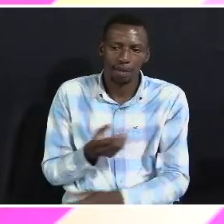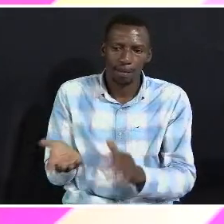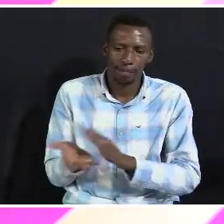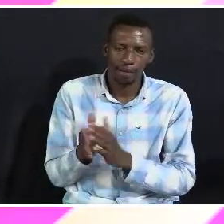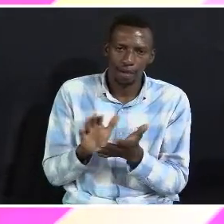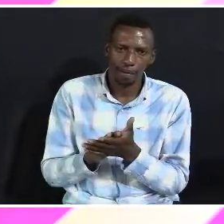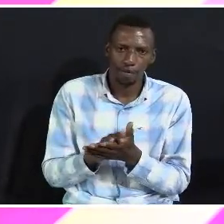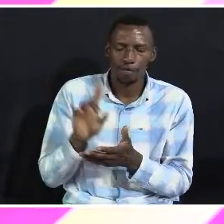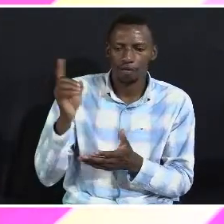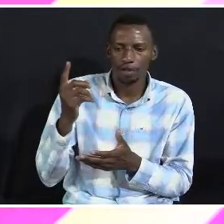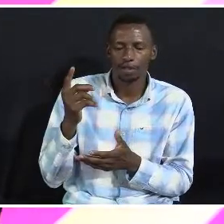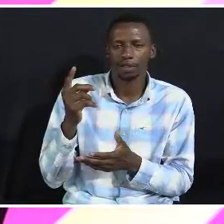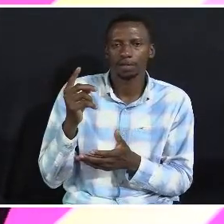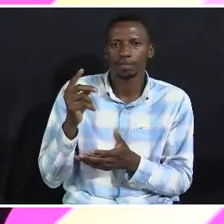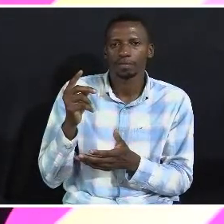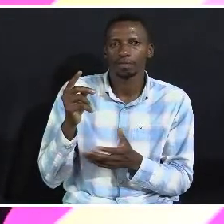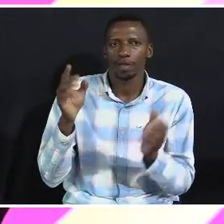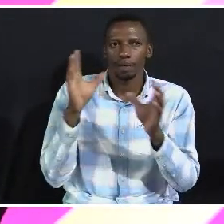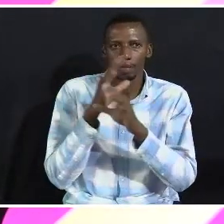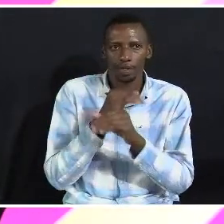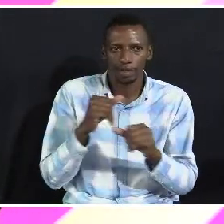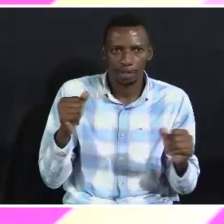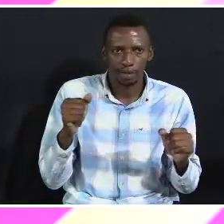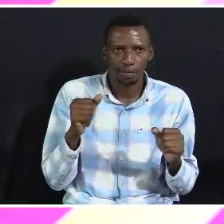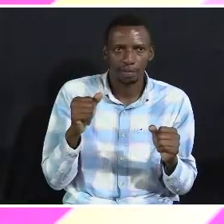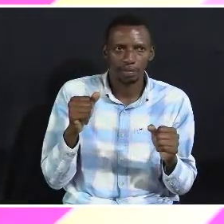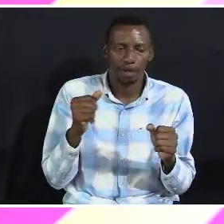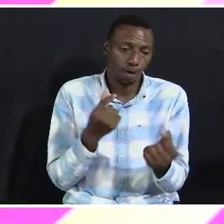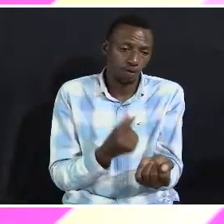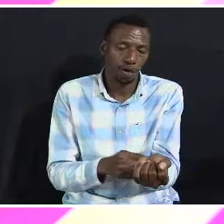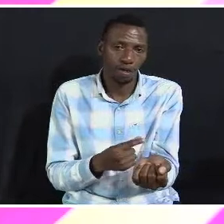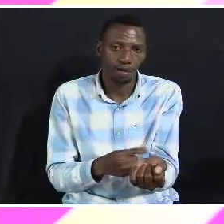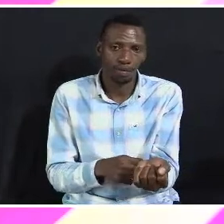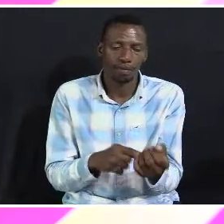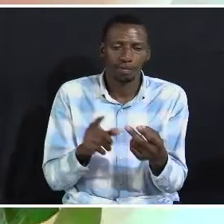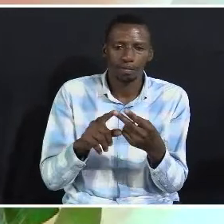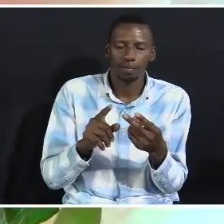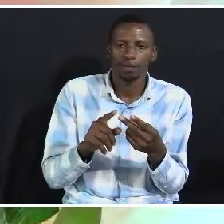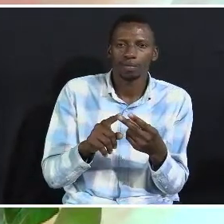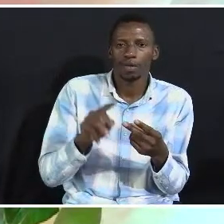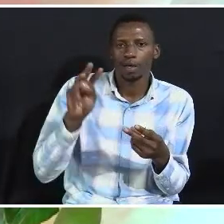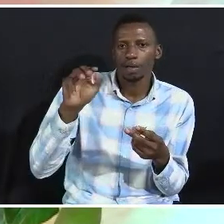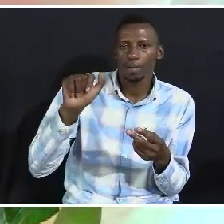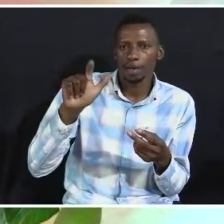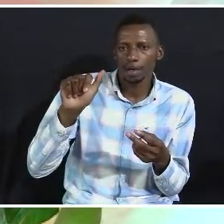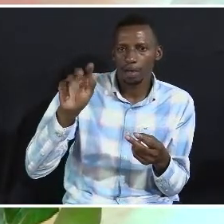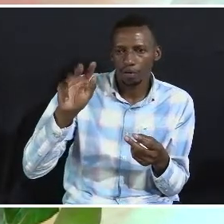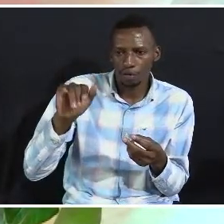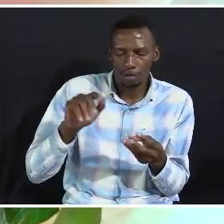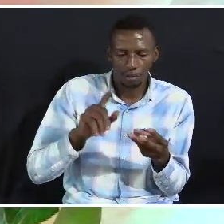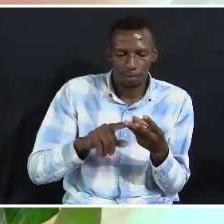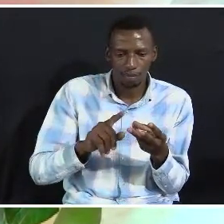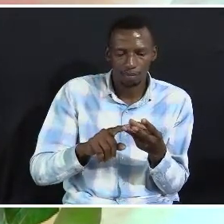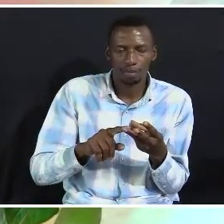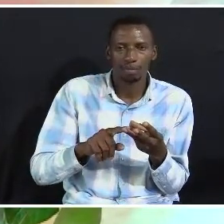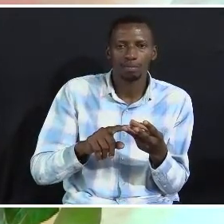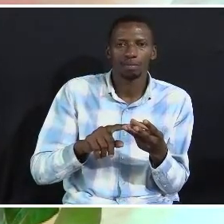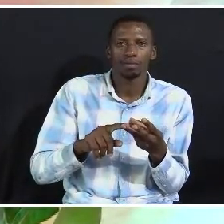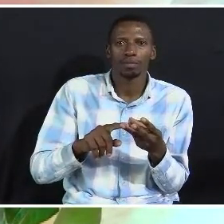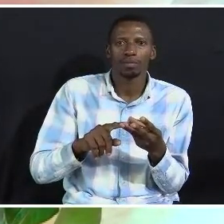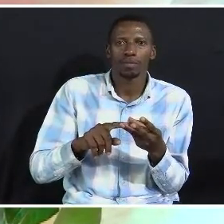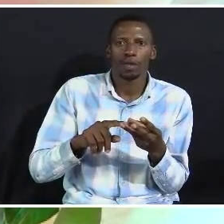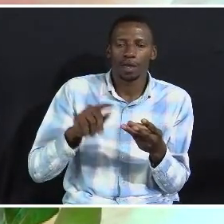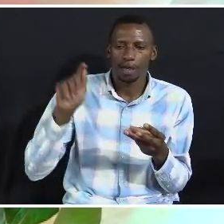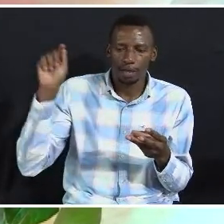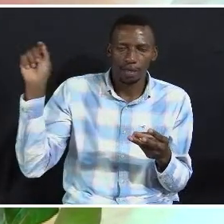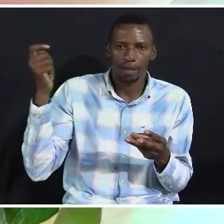Kamuzubanda of Malawi. We had the late Mzee Jomo Kenyatta of Kenya, the late Kenneth Kaunda of Zambia. We have